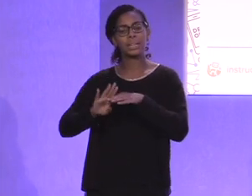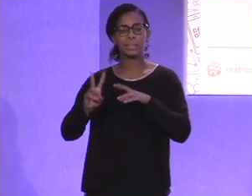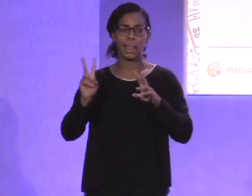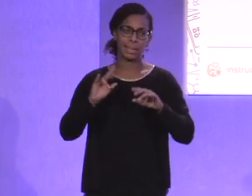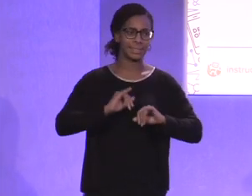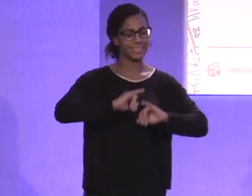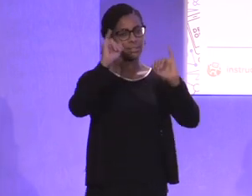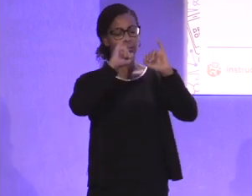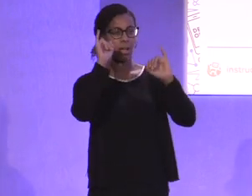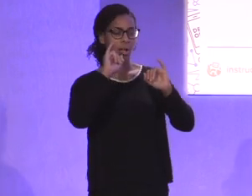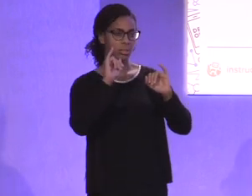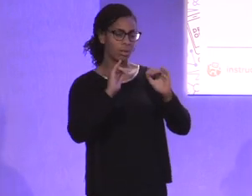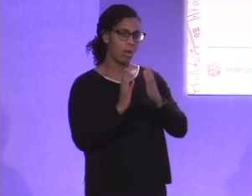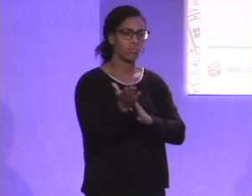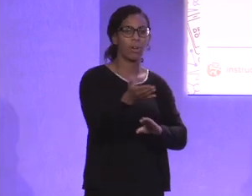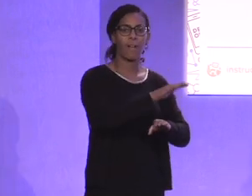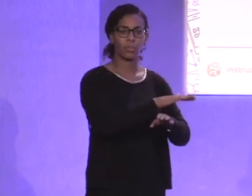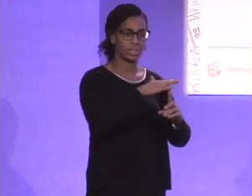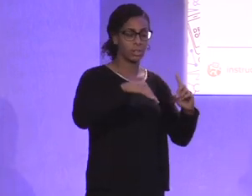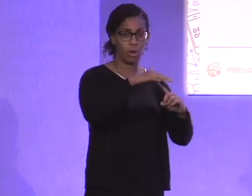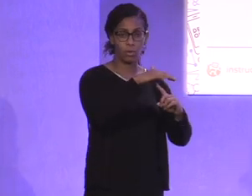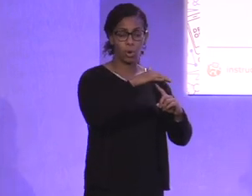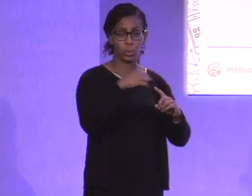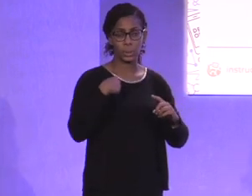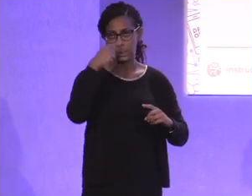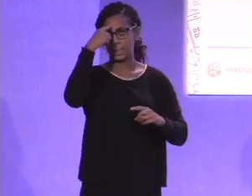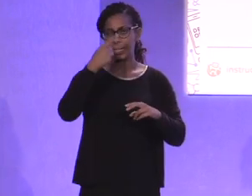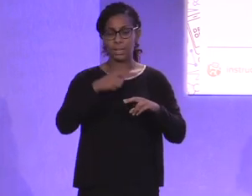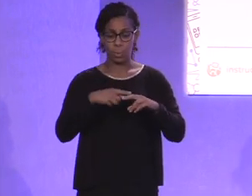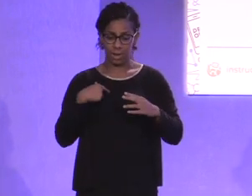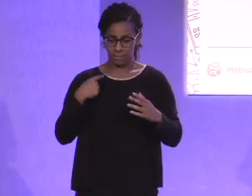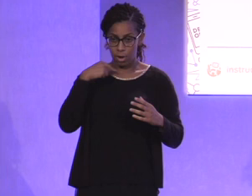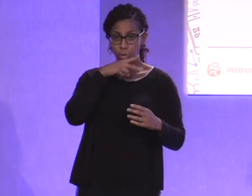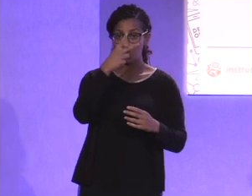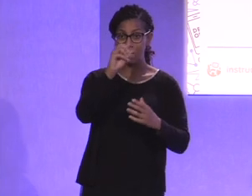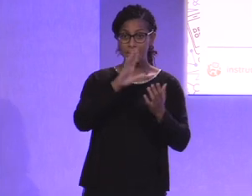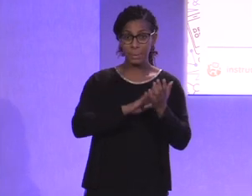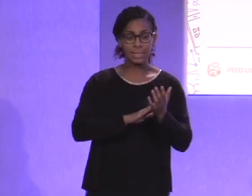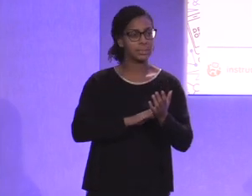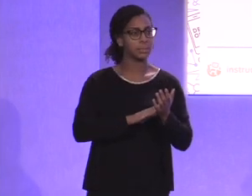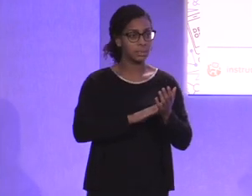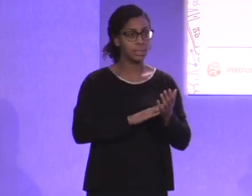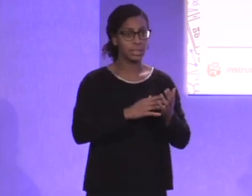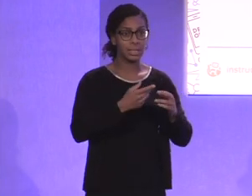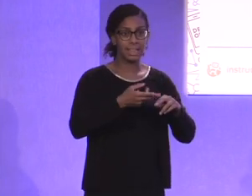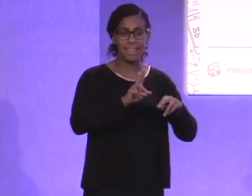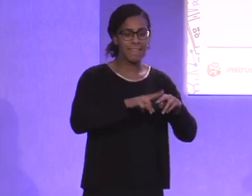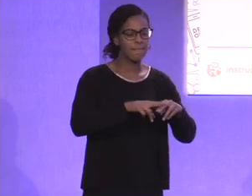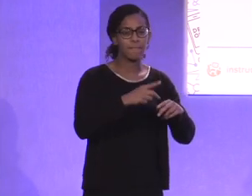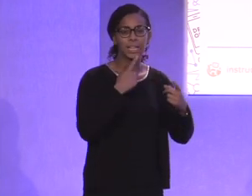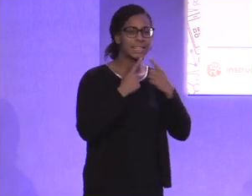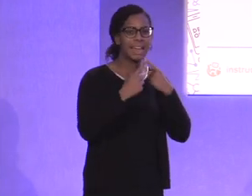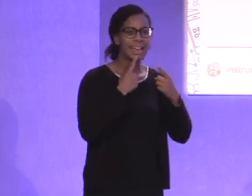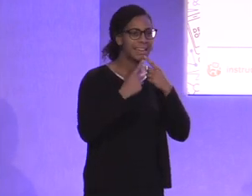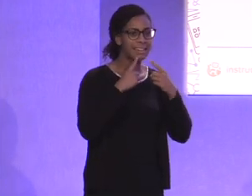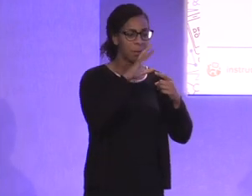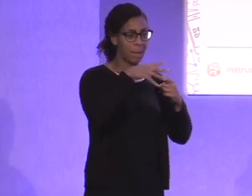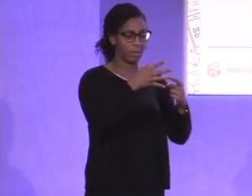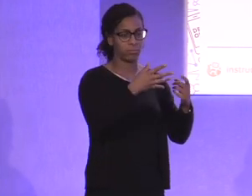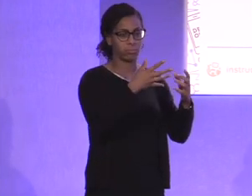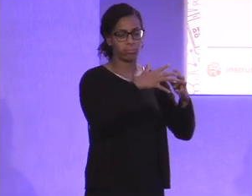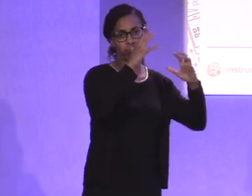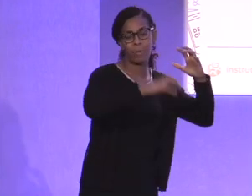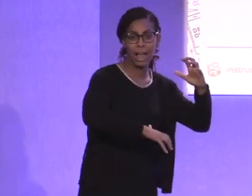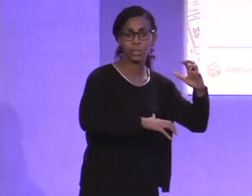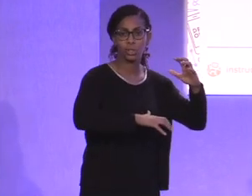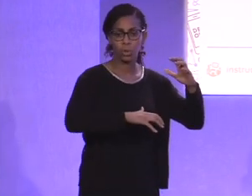like, we have 120 minutes. Let's see what happens if the database goes down. Can we recover,